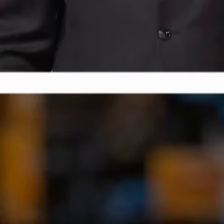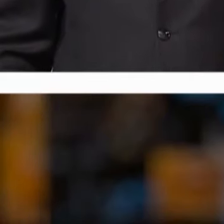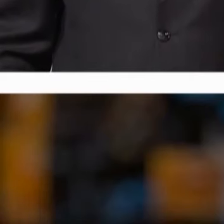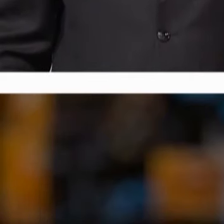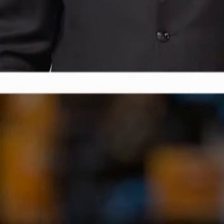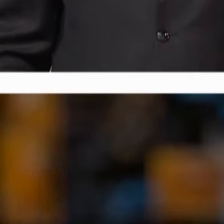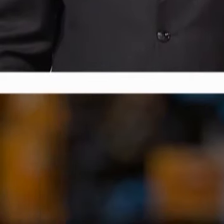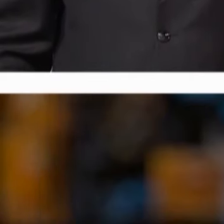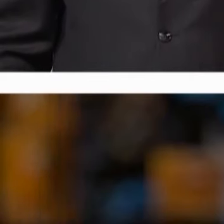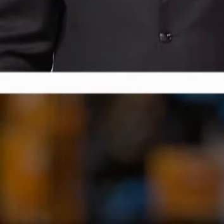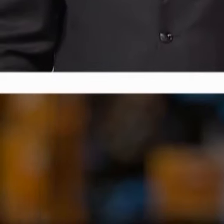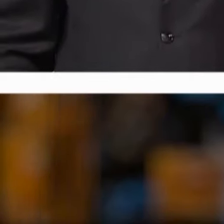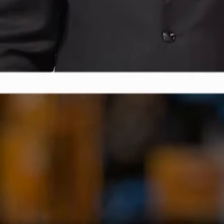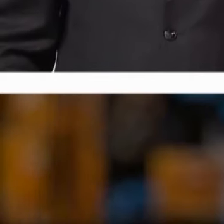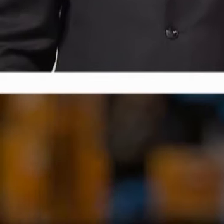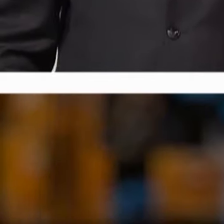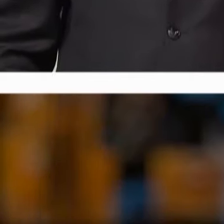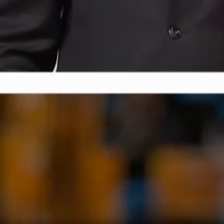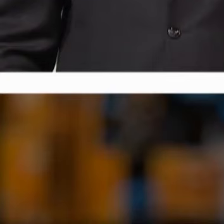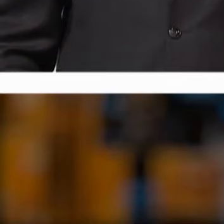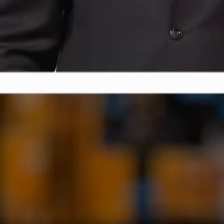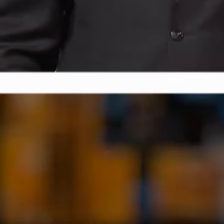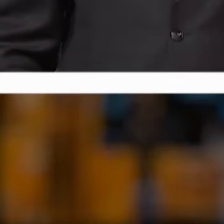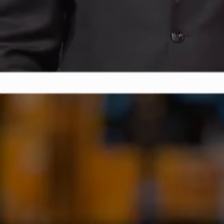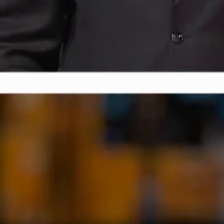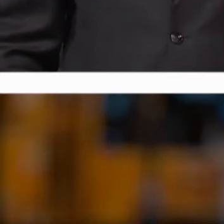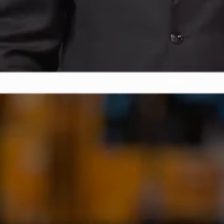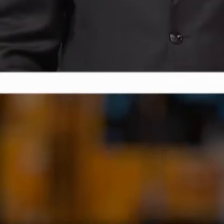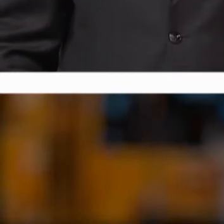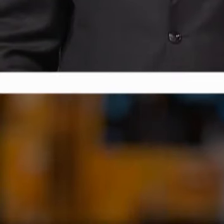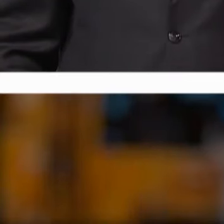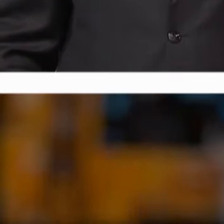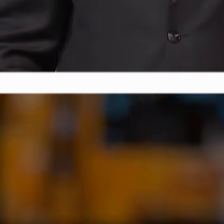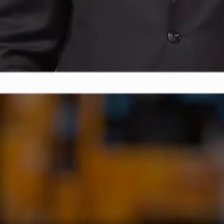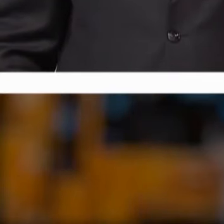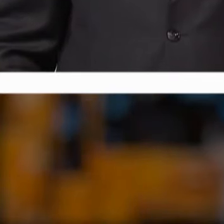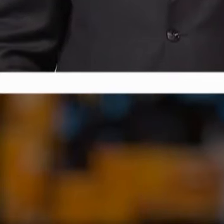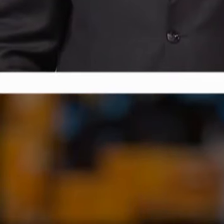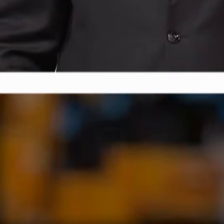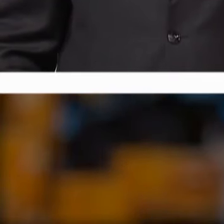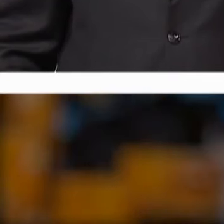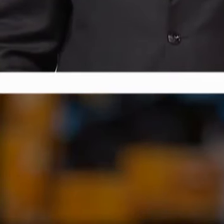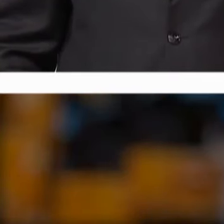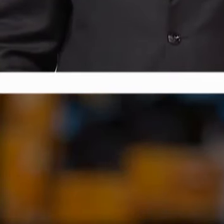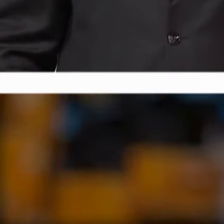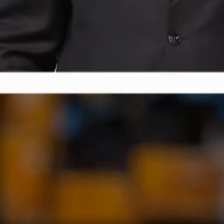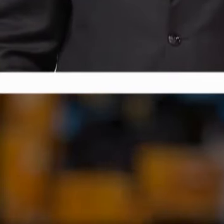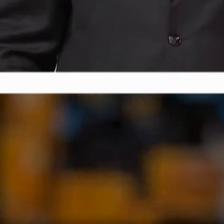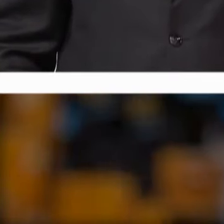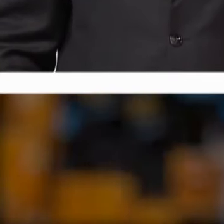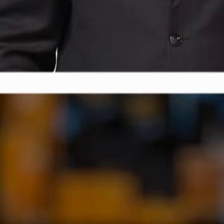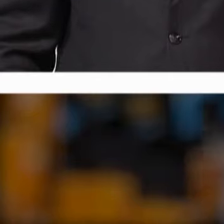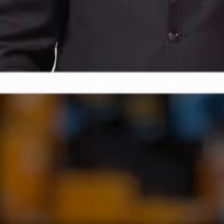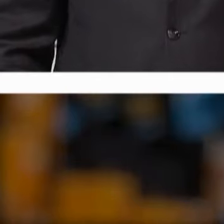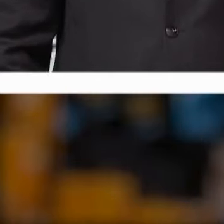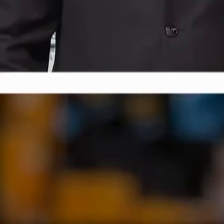remuneration of redeemable shares, related party agreements, and finally one report on an operation